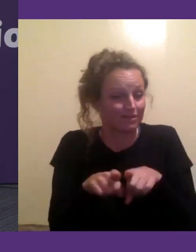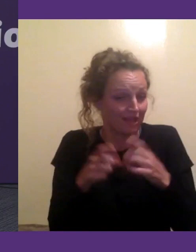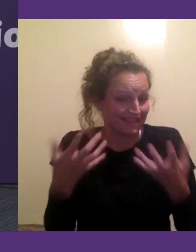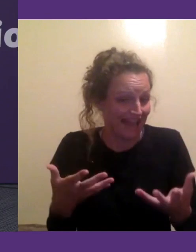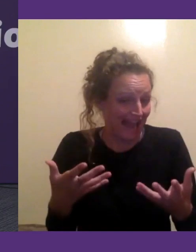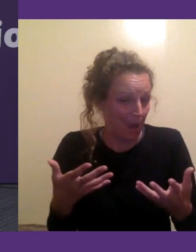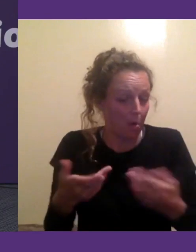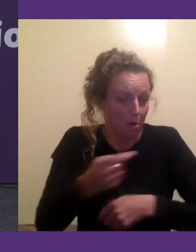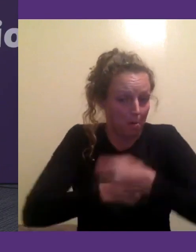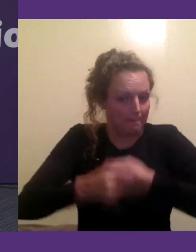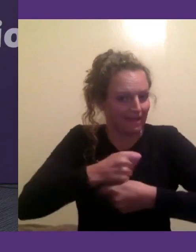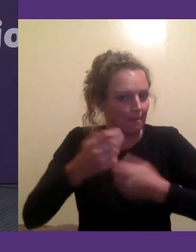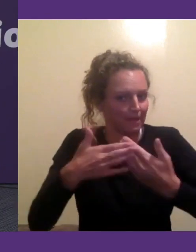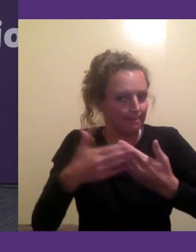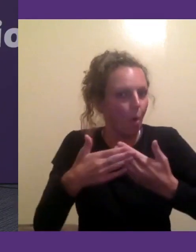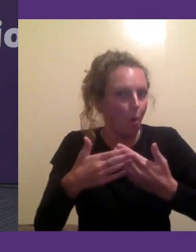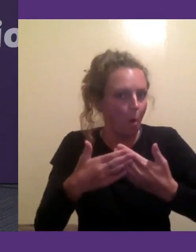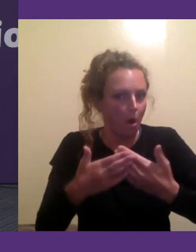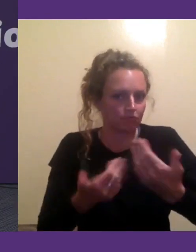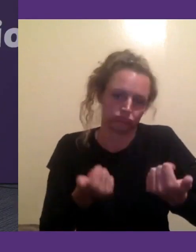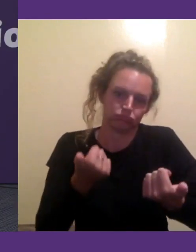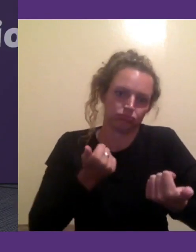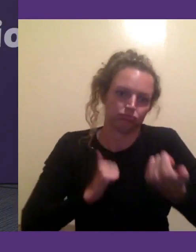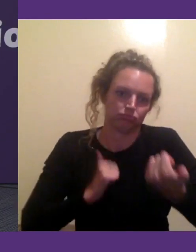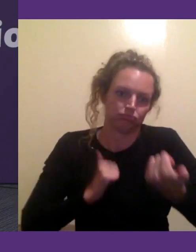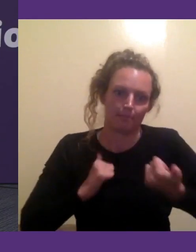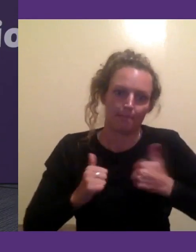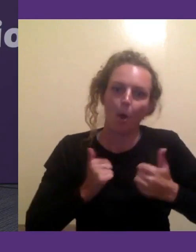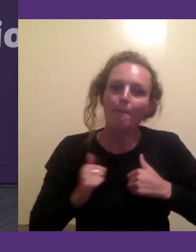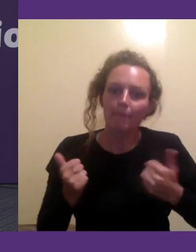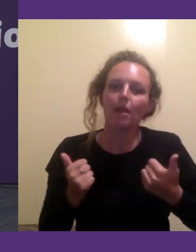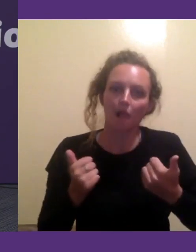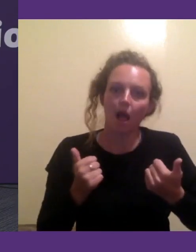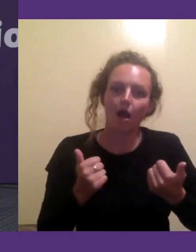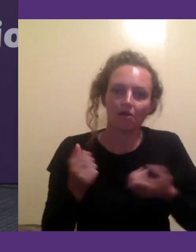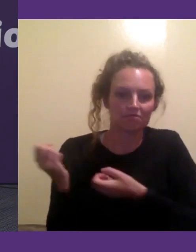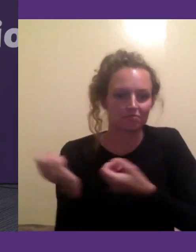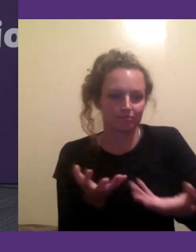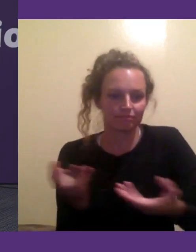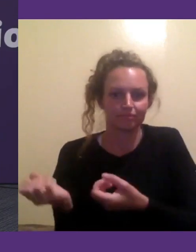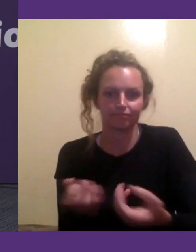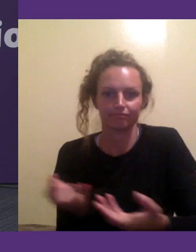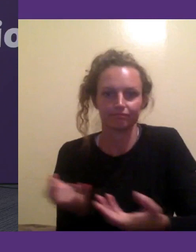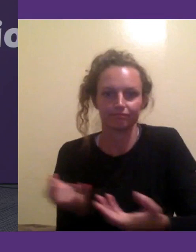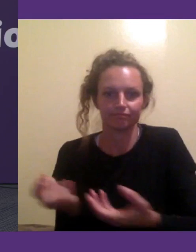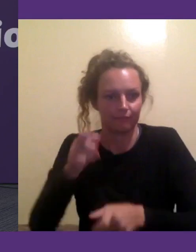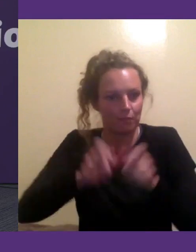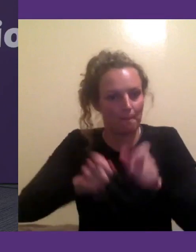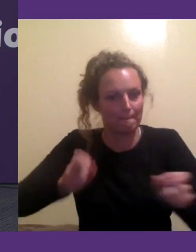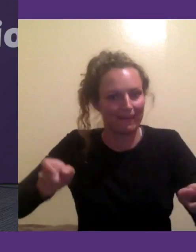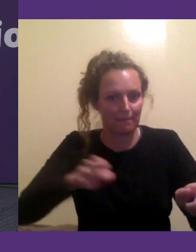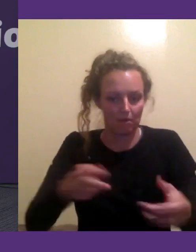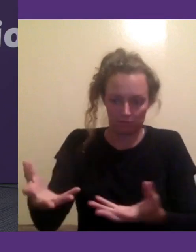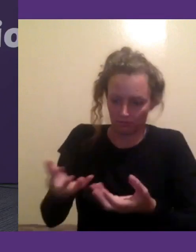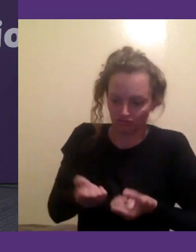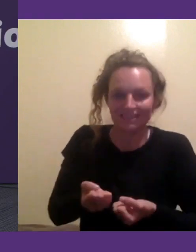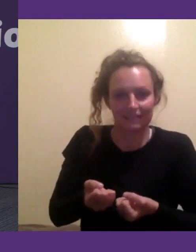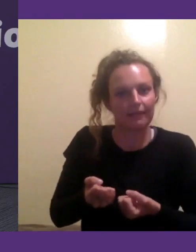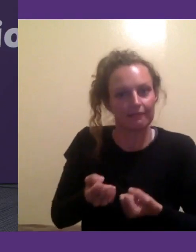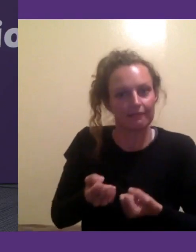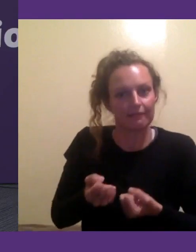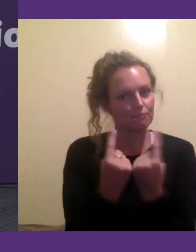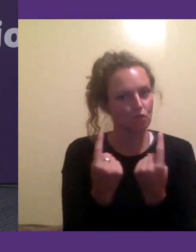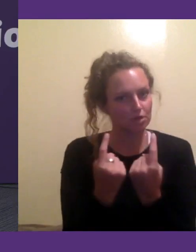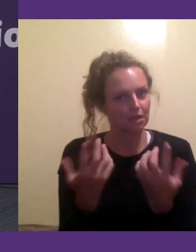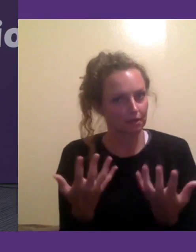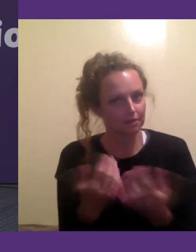essentially sitting in the background saying, well, what can you throw at me? All these different things. Actually, somebody was just asking, could you explain a bit on the wrist again? Because that is really interesting, I think, isn't